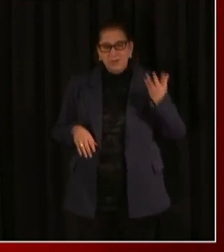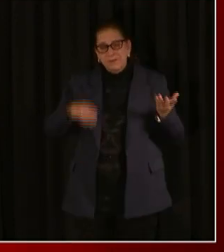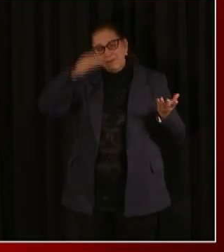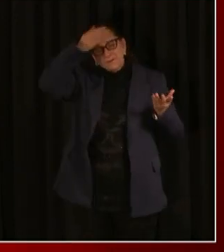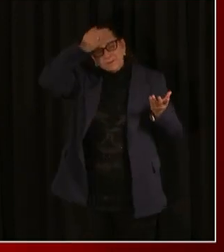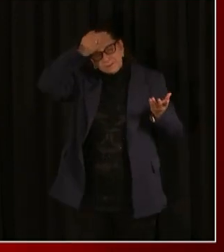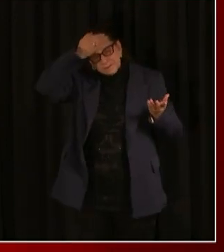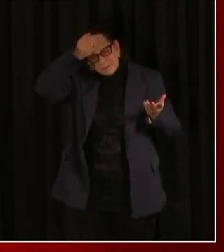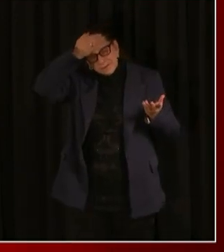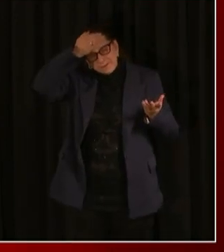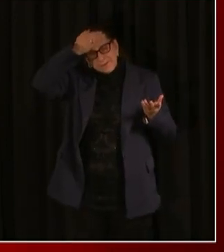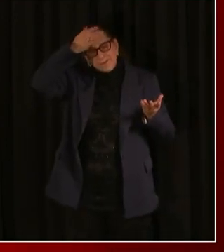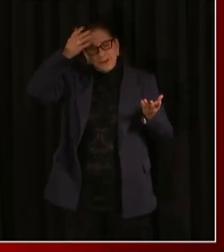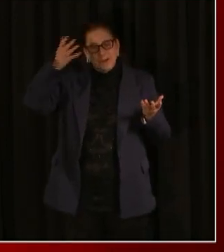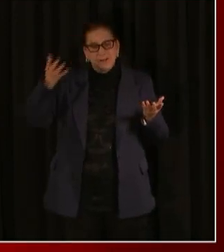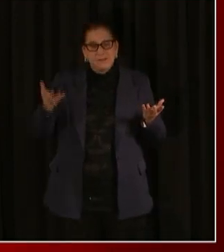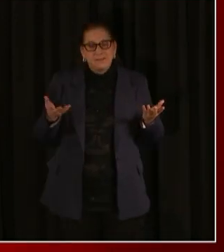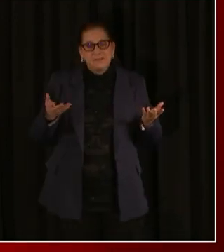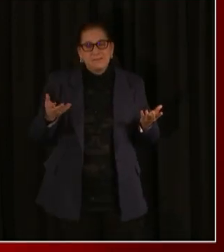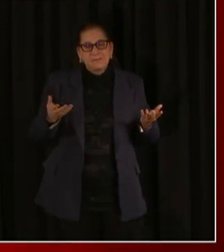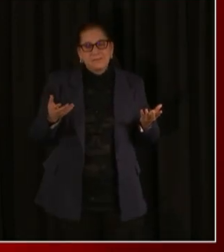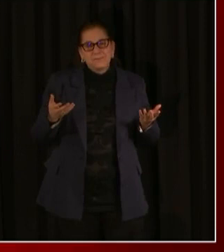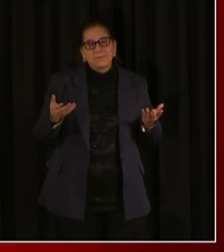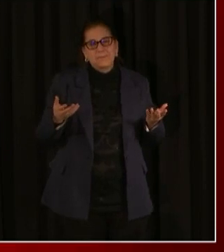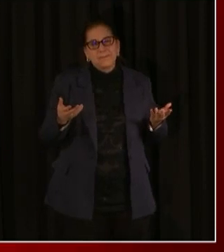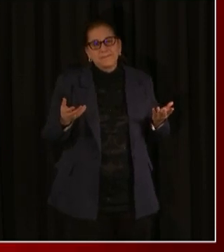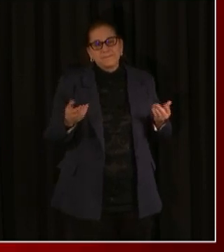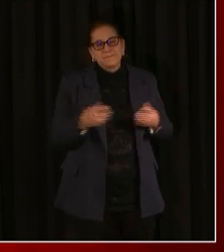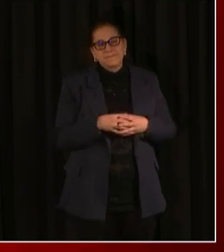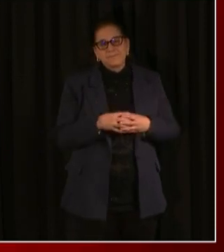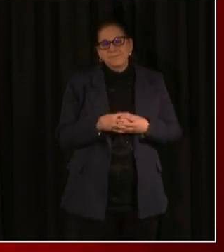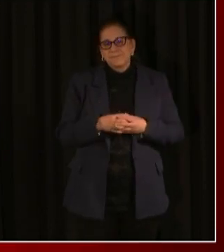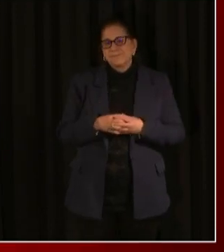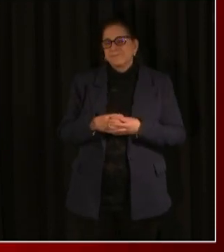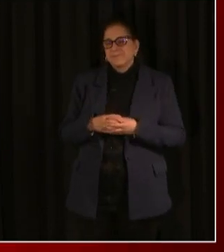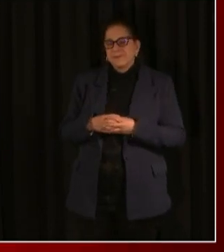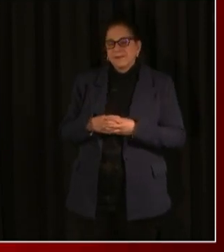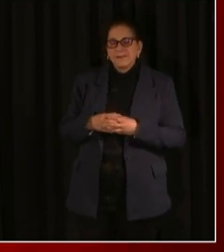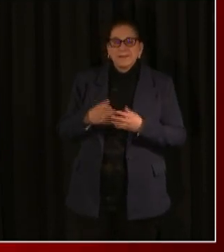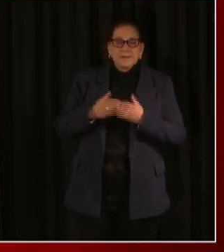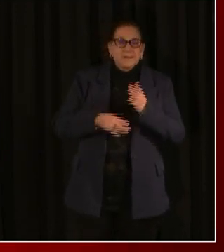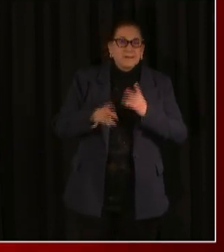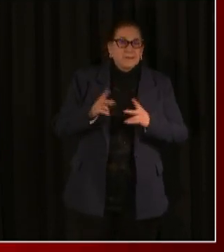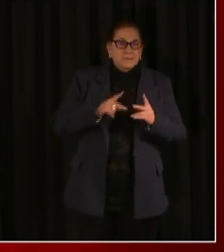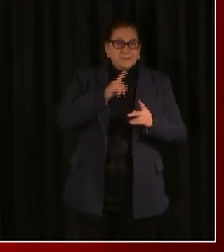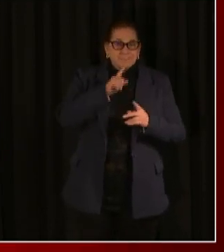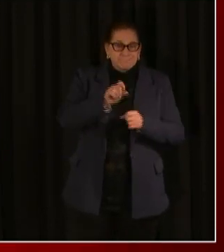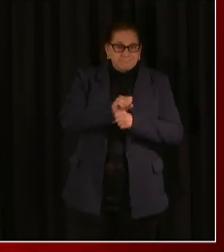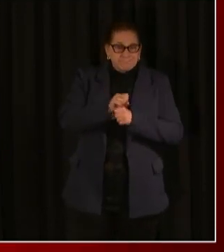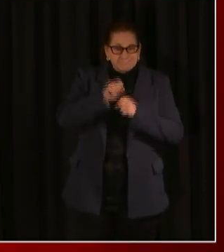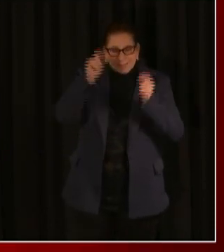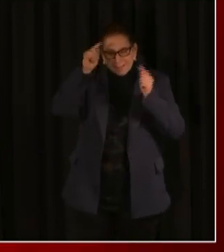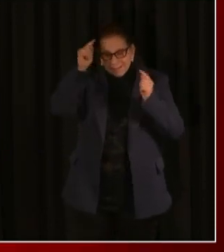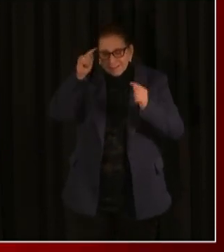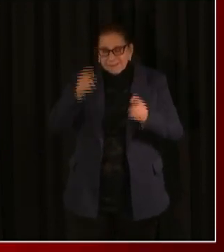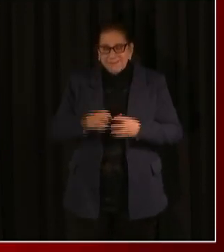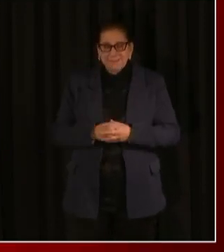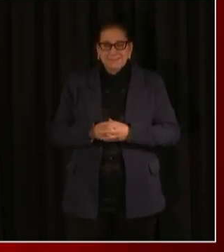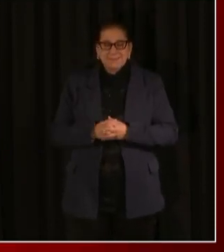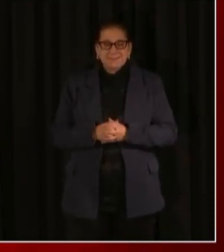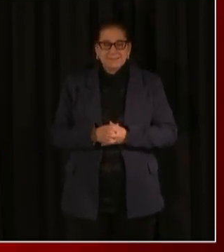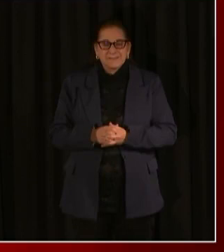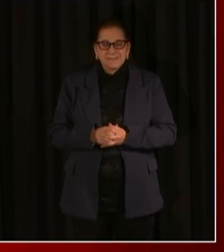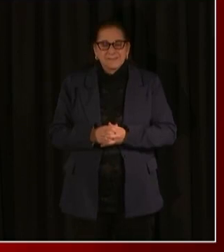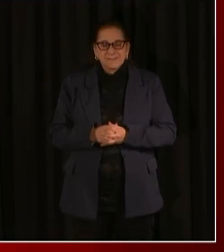I know it can really cause a lot of fatigue in people. You can get headache, chills, aches, and